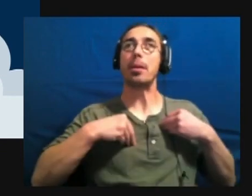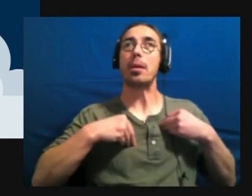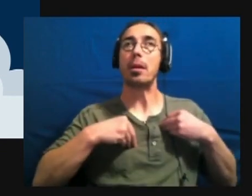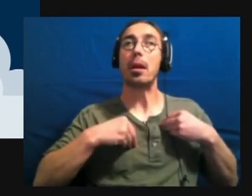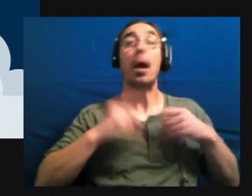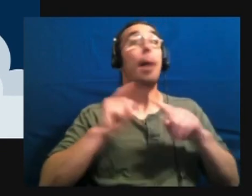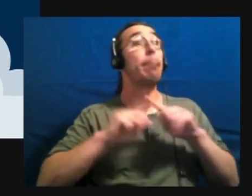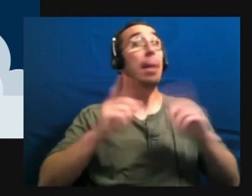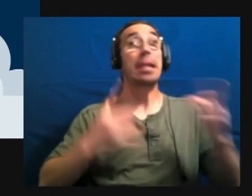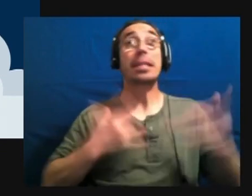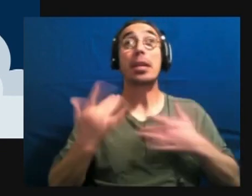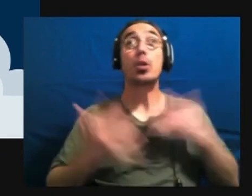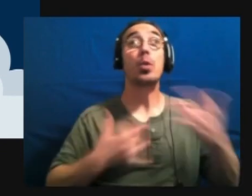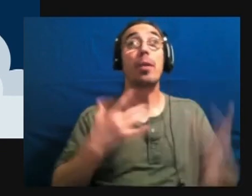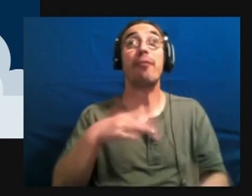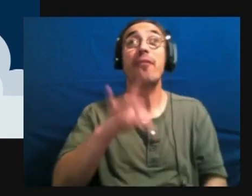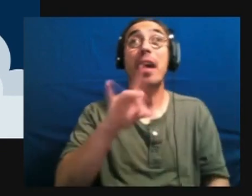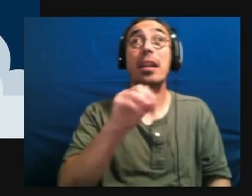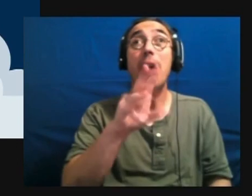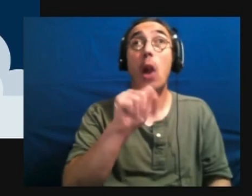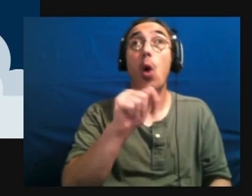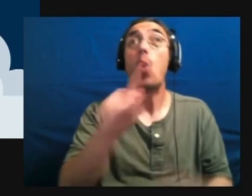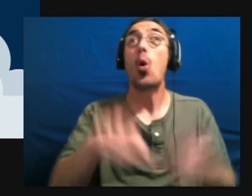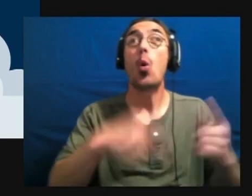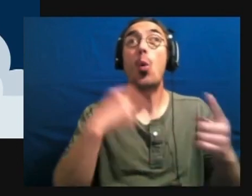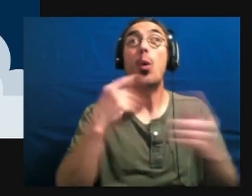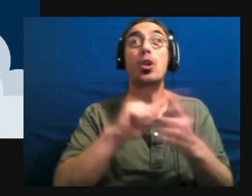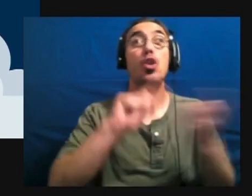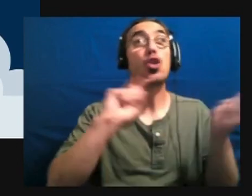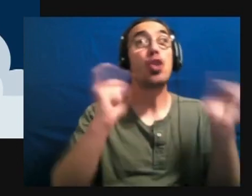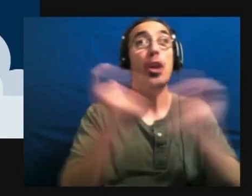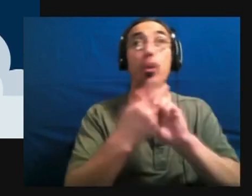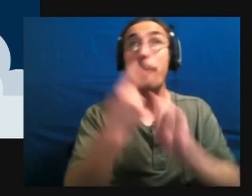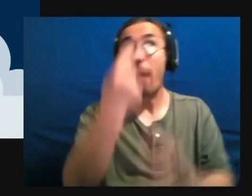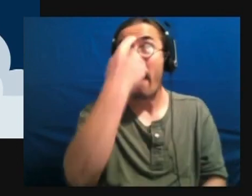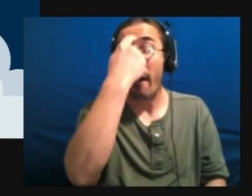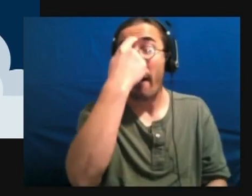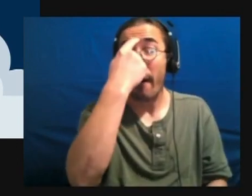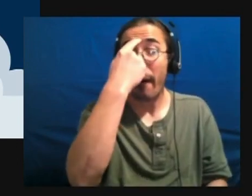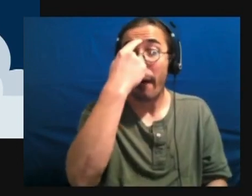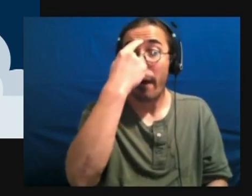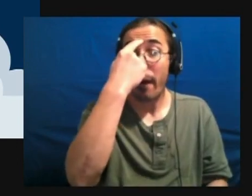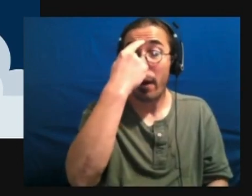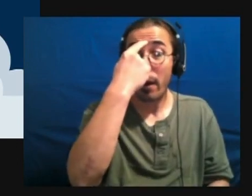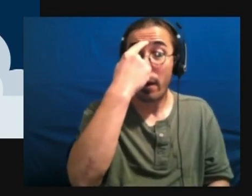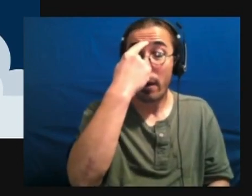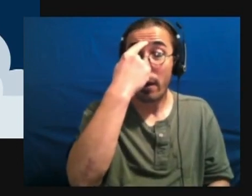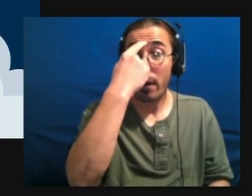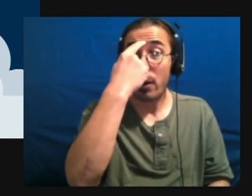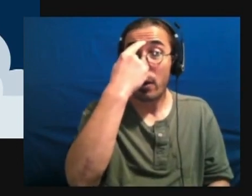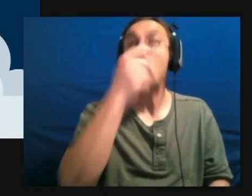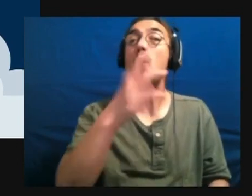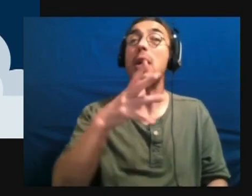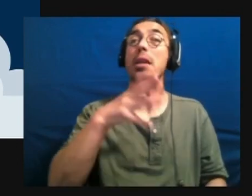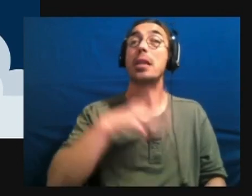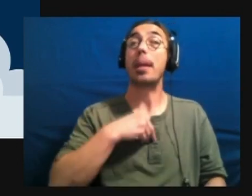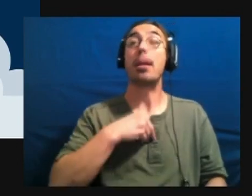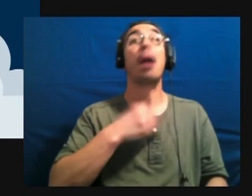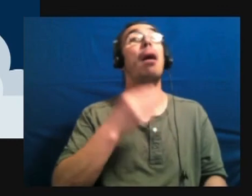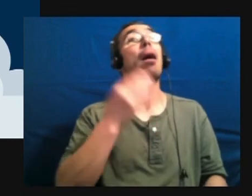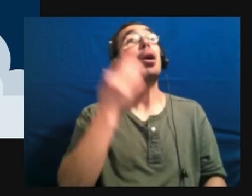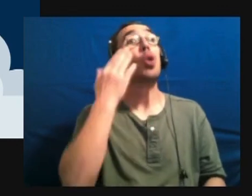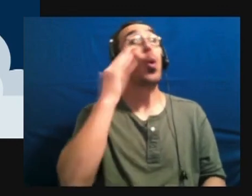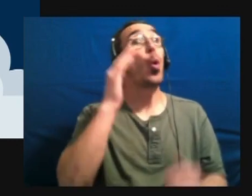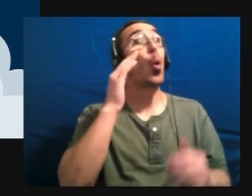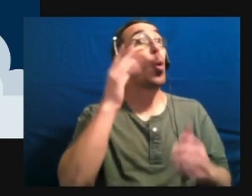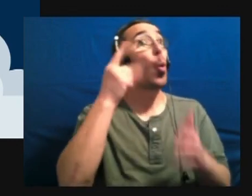to find out once you change your mind to being okay with not knowing how the future is